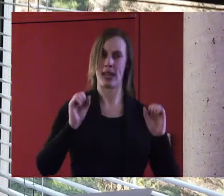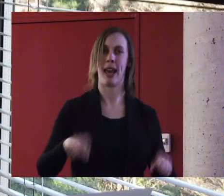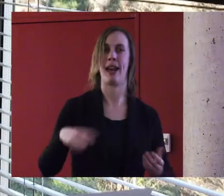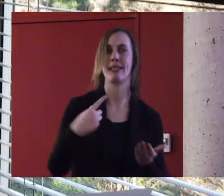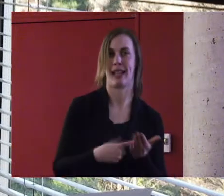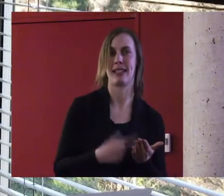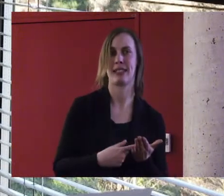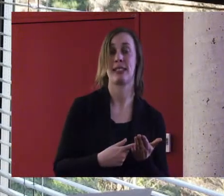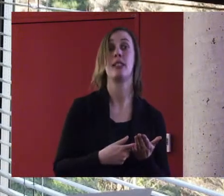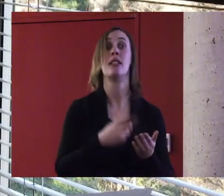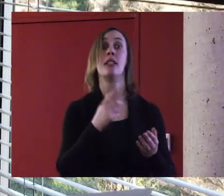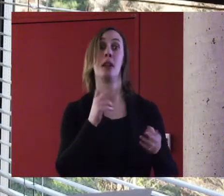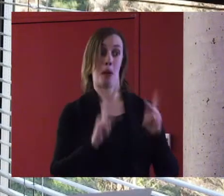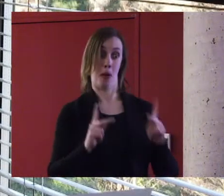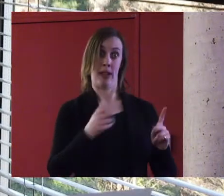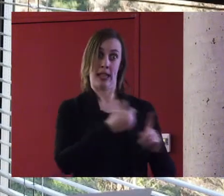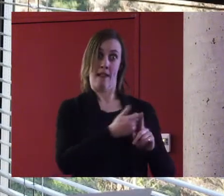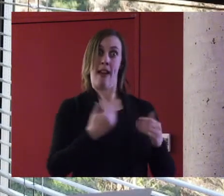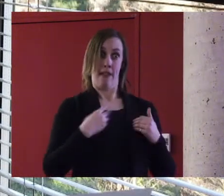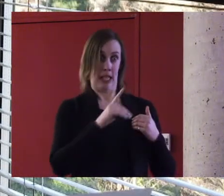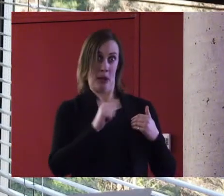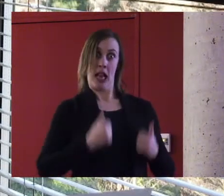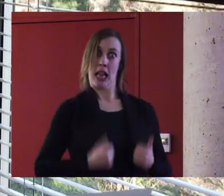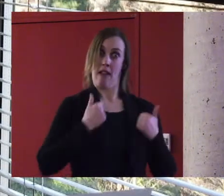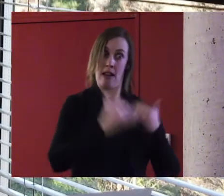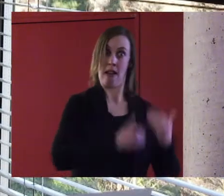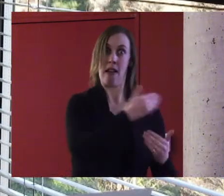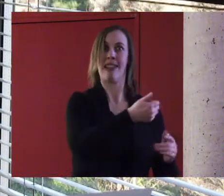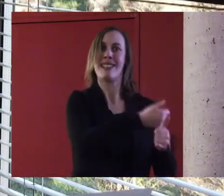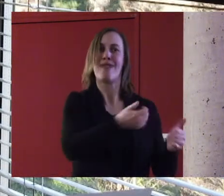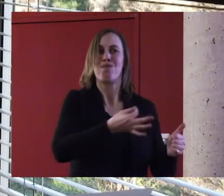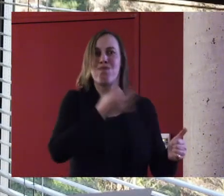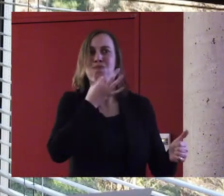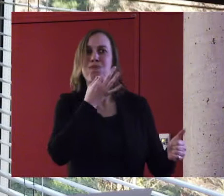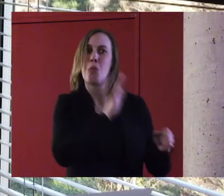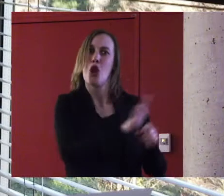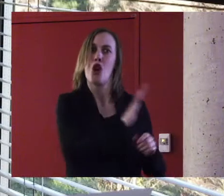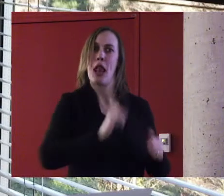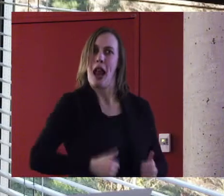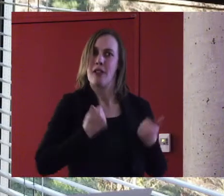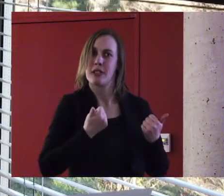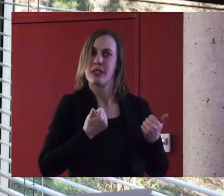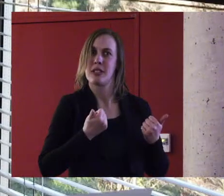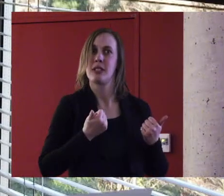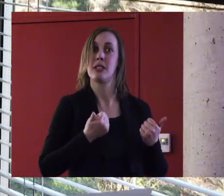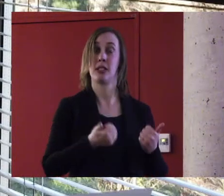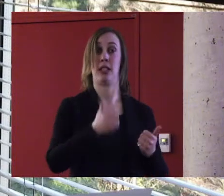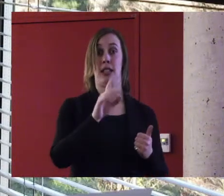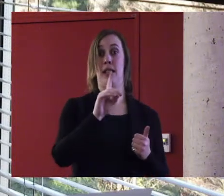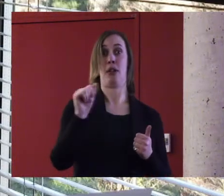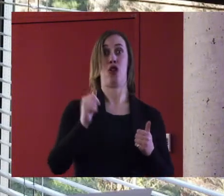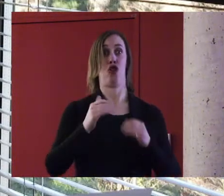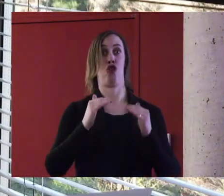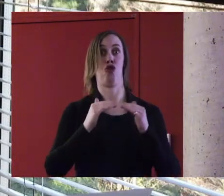and expertise to figure out how they can live best. The mantra of the disability justice